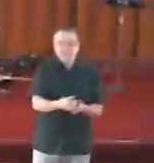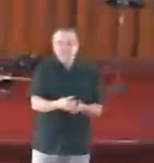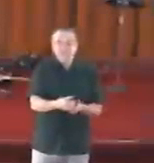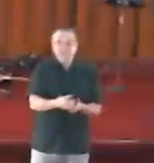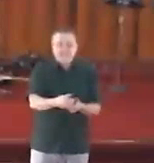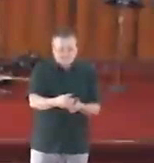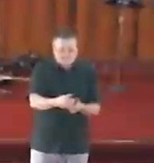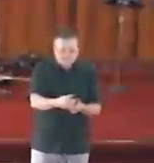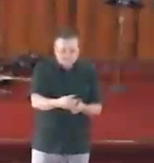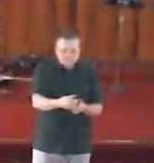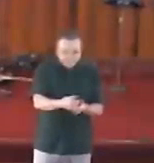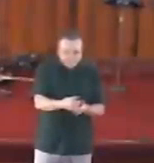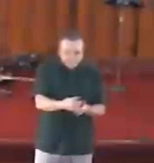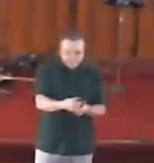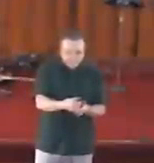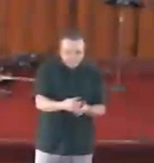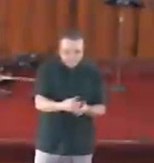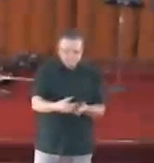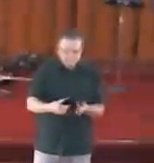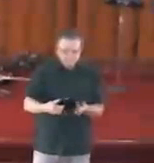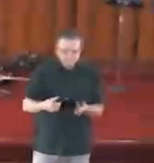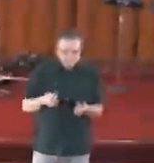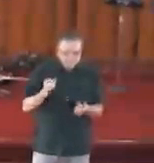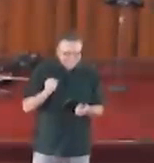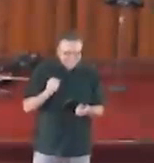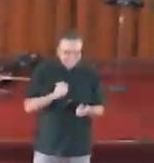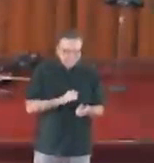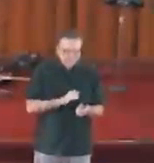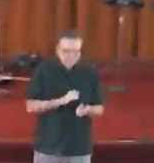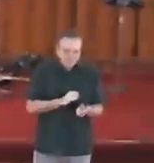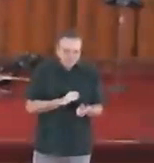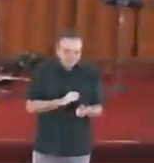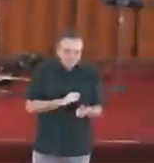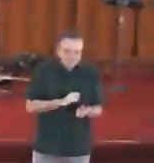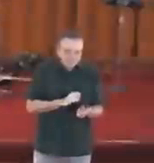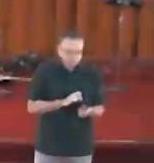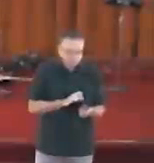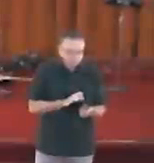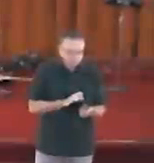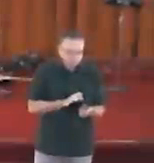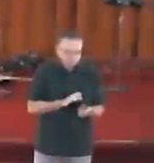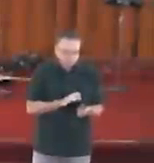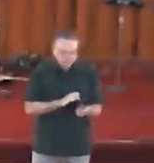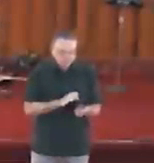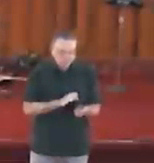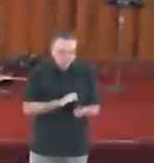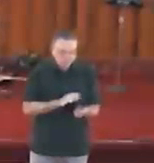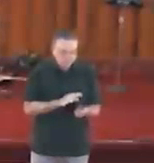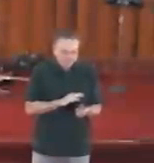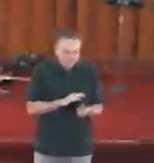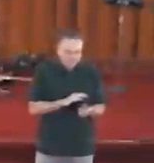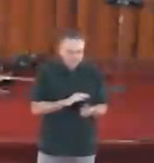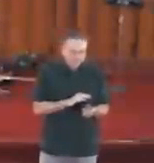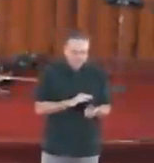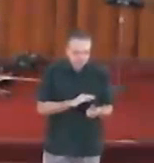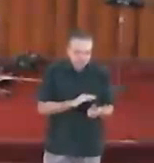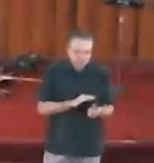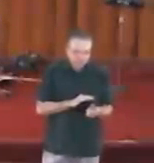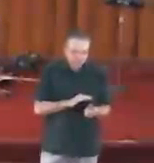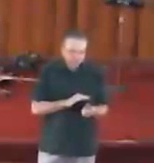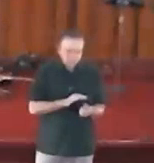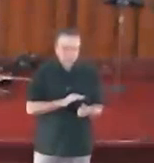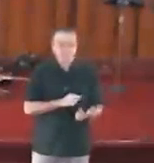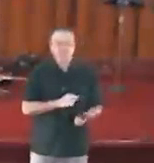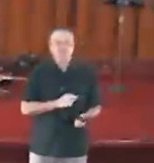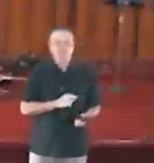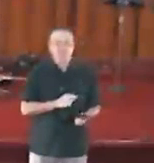atrevé a hablar de nada sino lo que Cristo ha hecho por medio de mí para que los gentiles lleguen a obedecer